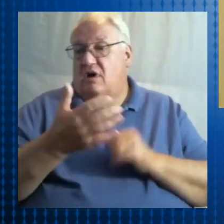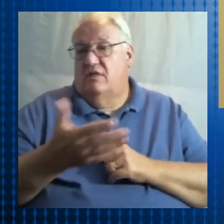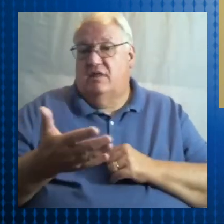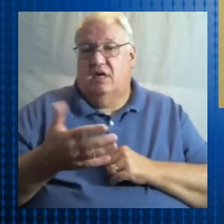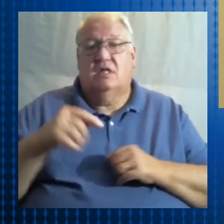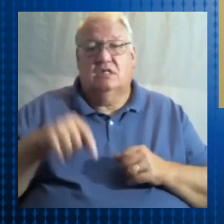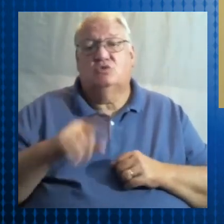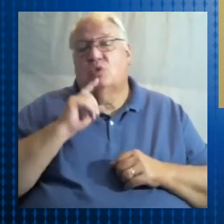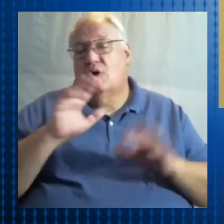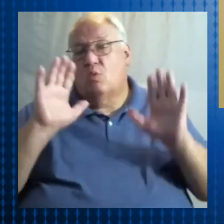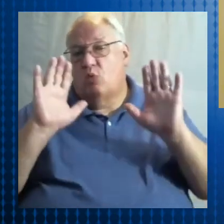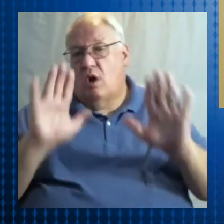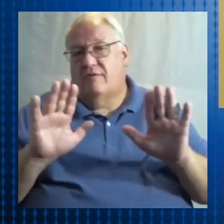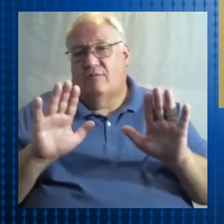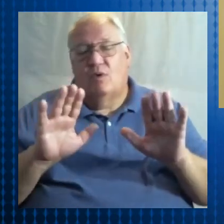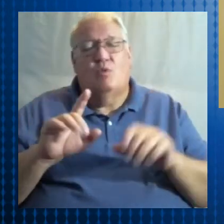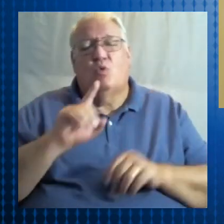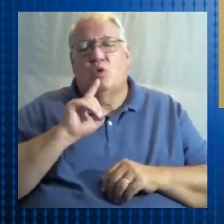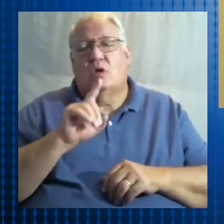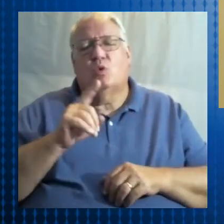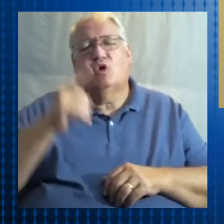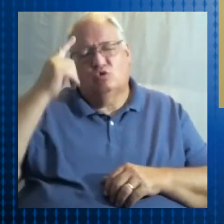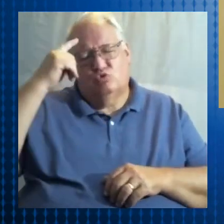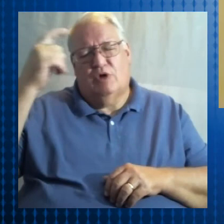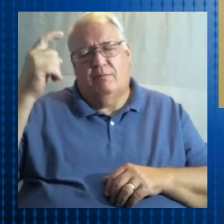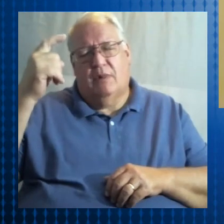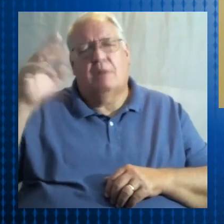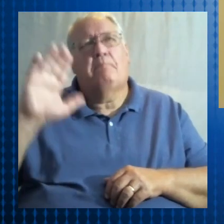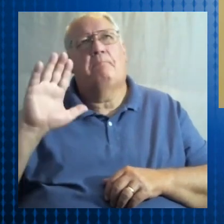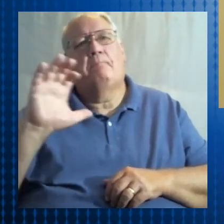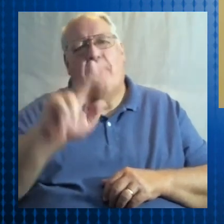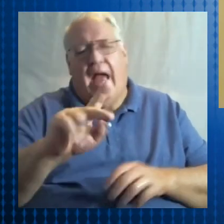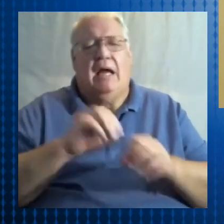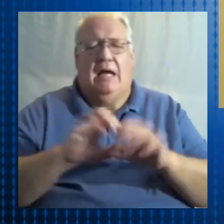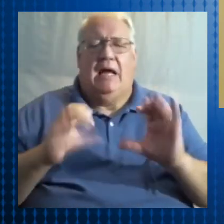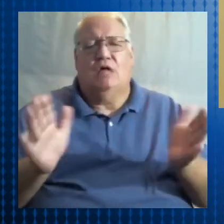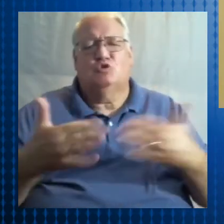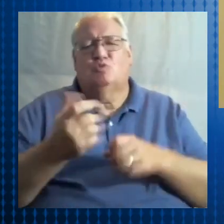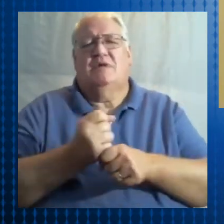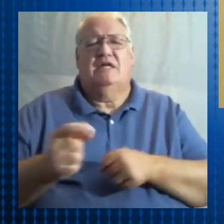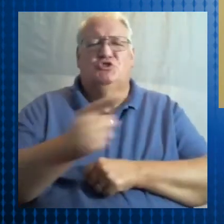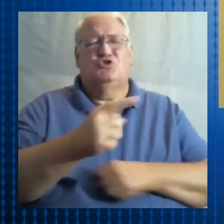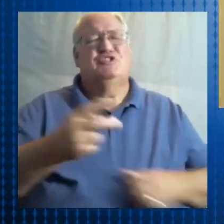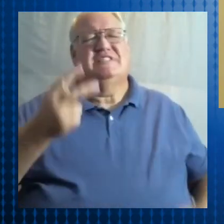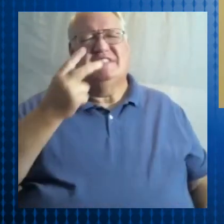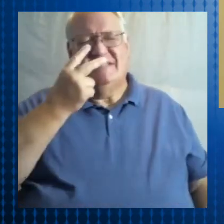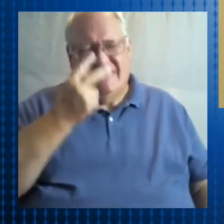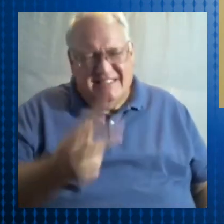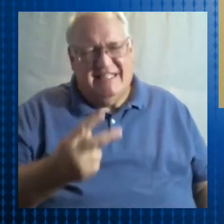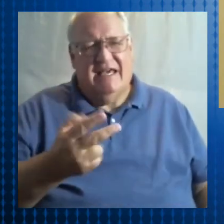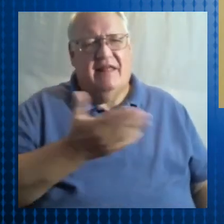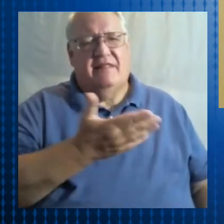has been wonderful, but we really dream to get back into your classrooms next year to see firsthand the great things that